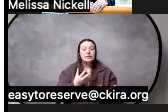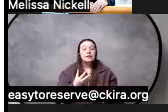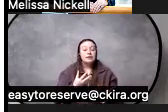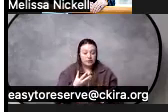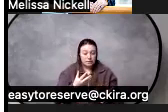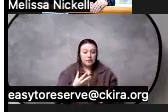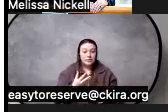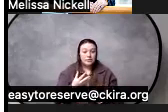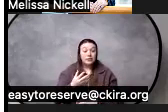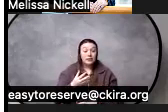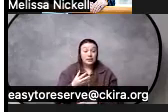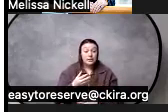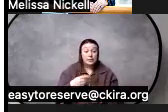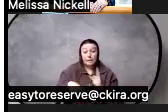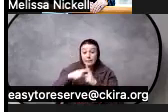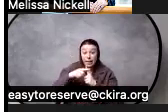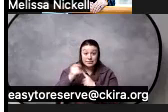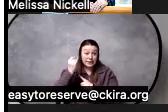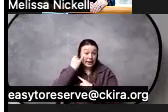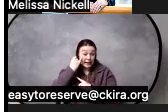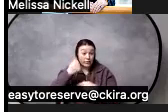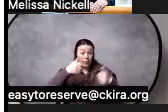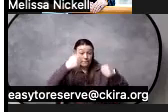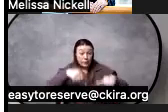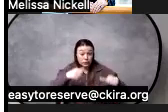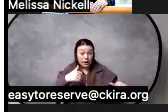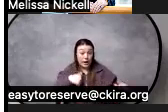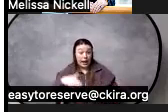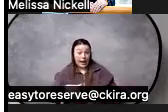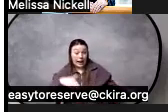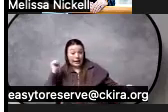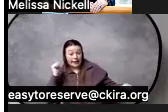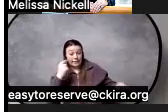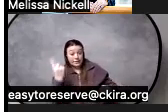if you step away, somebody can look at it and understand what's going on.